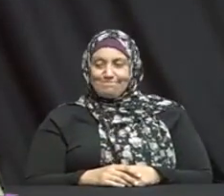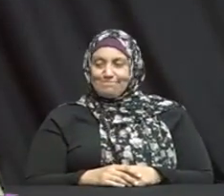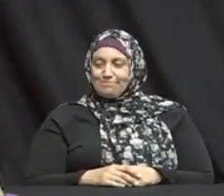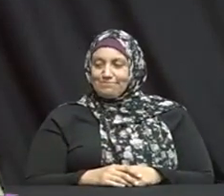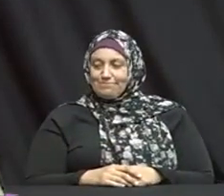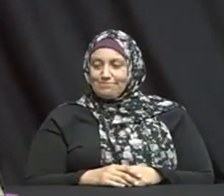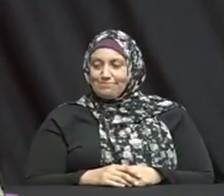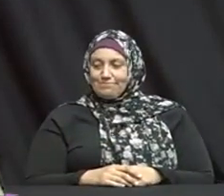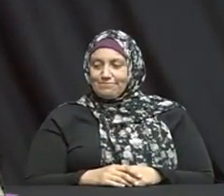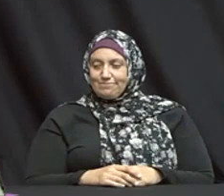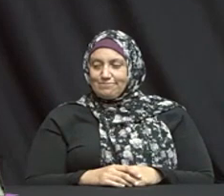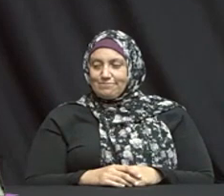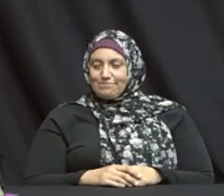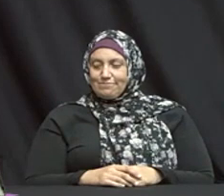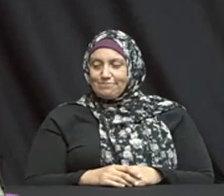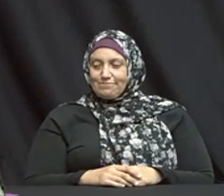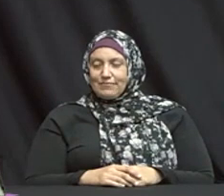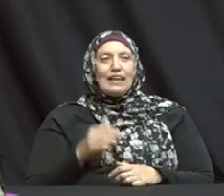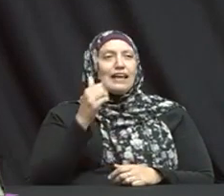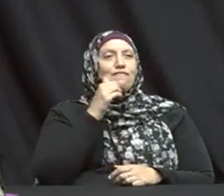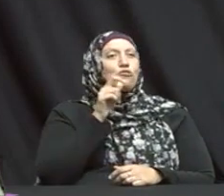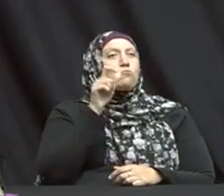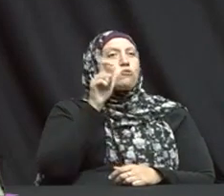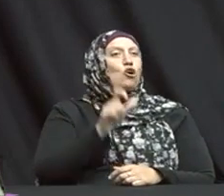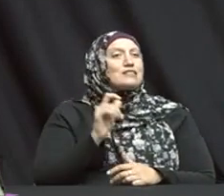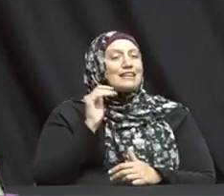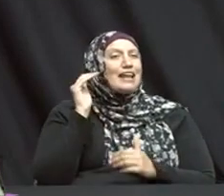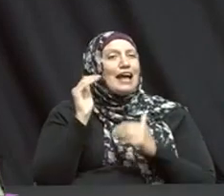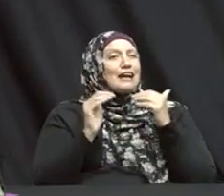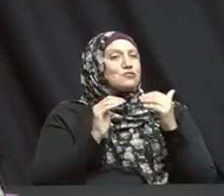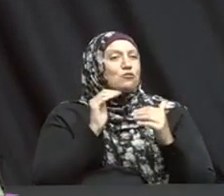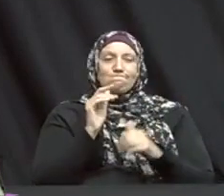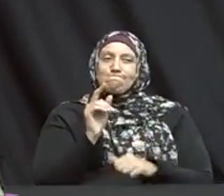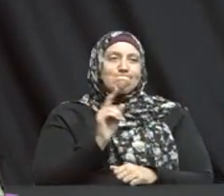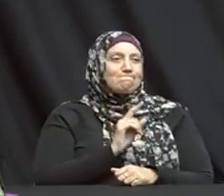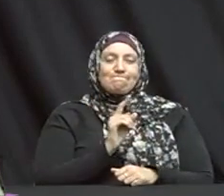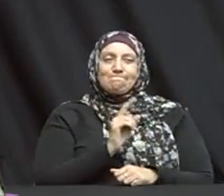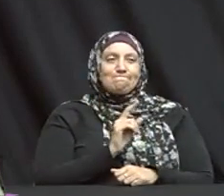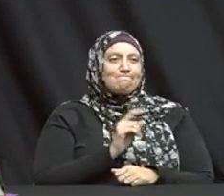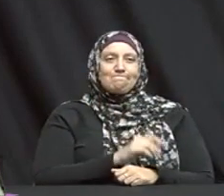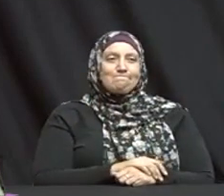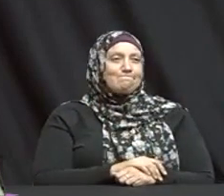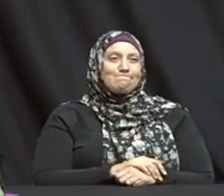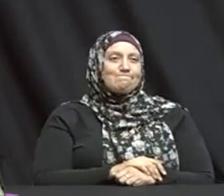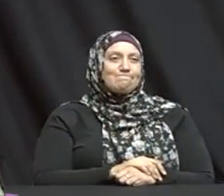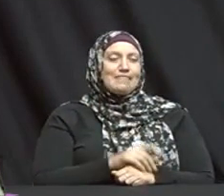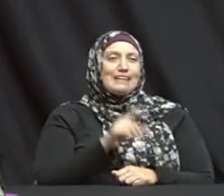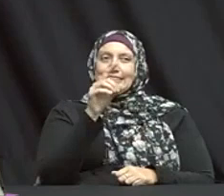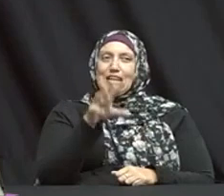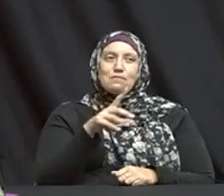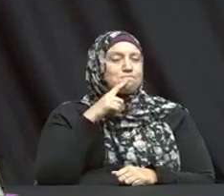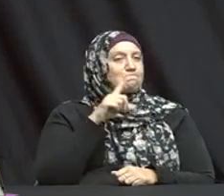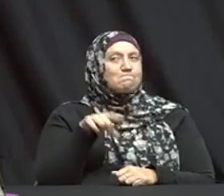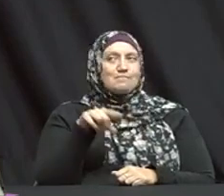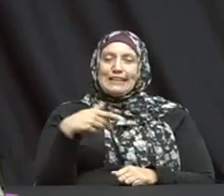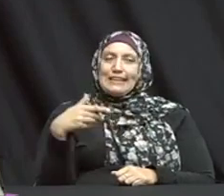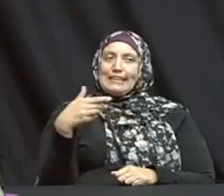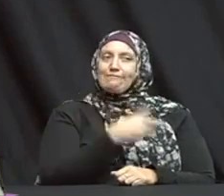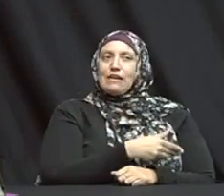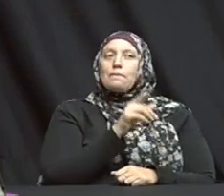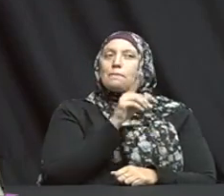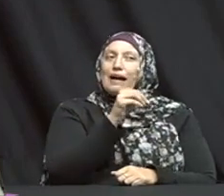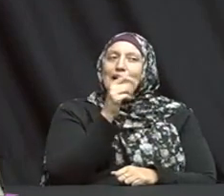the beneficiary is an adult, that arrangement is not religiously permissible. Where the child is a